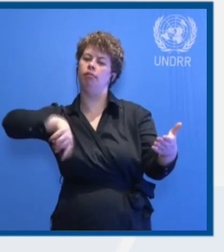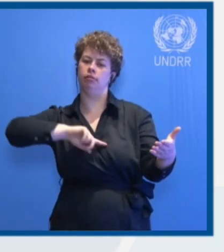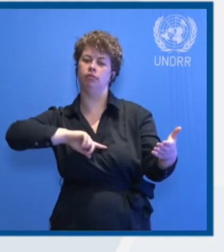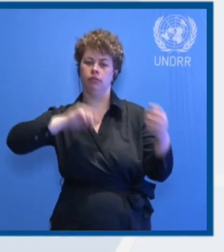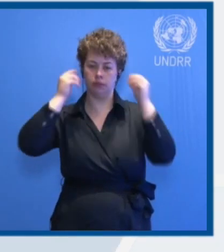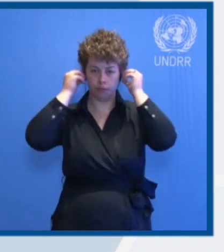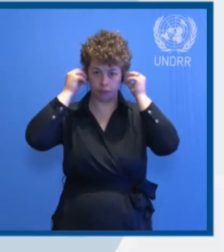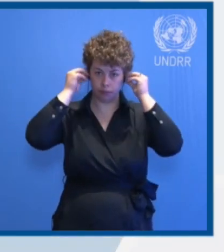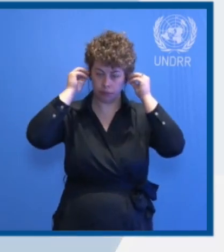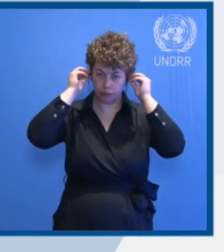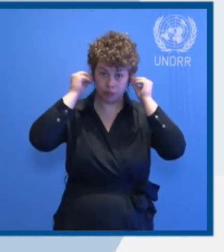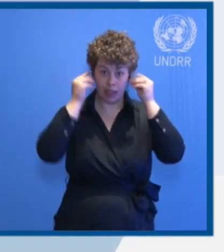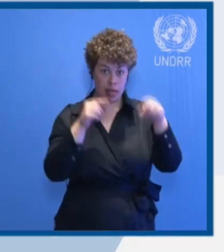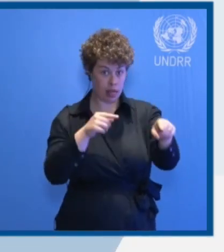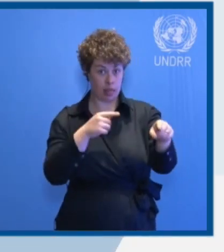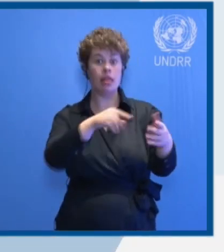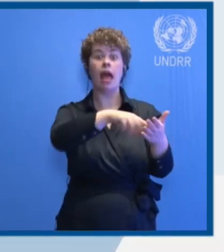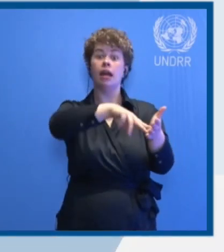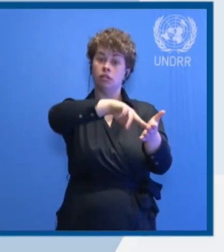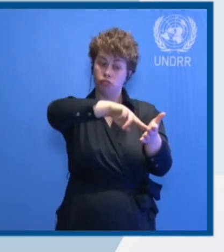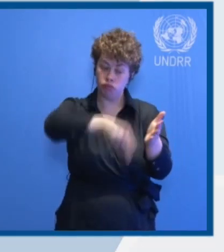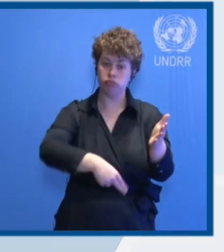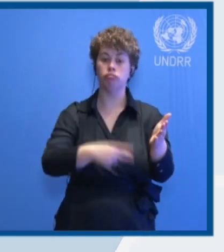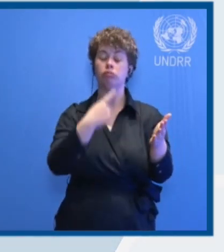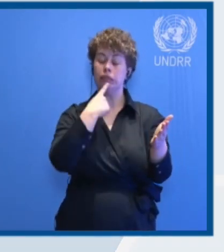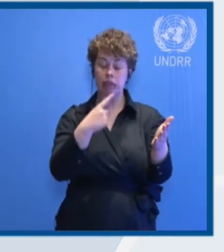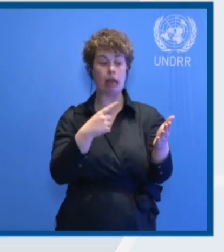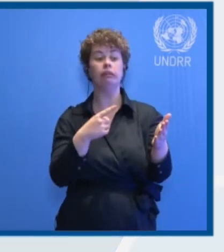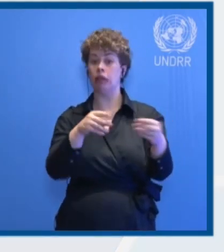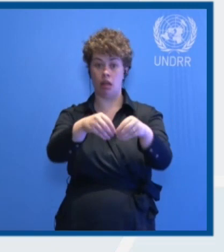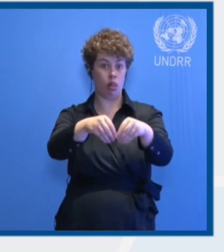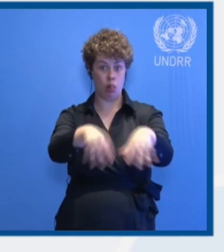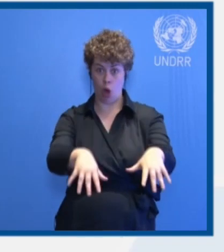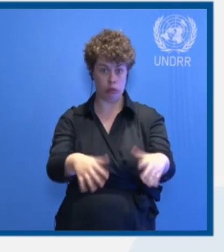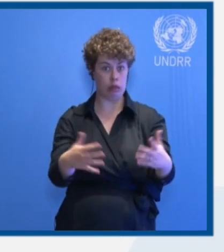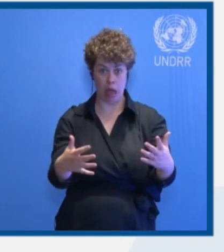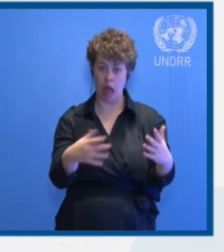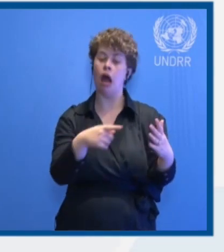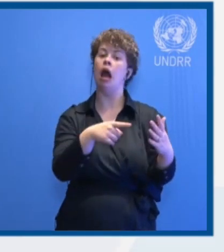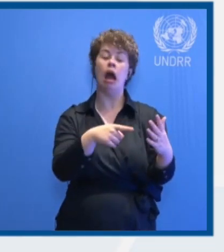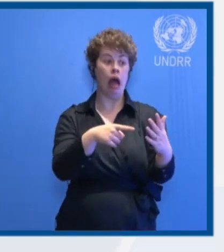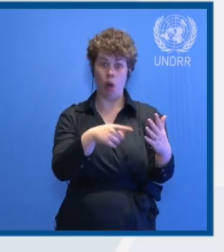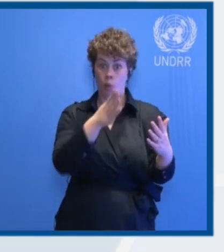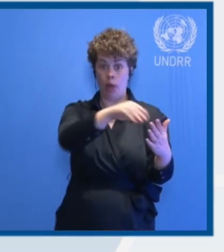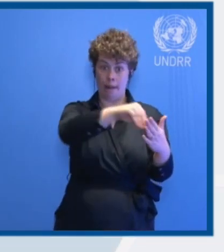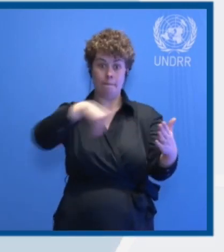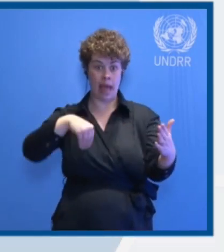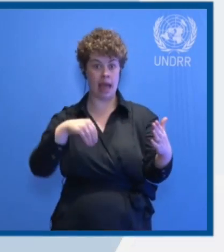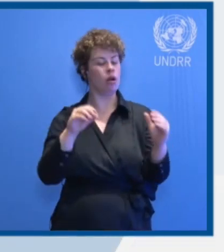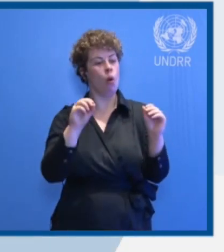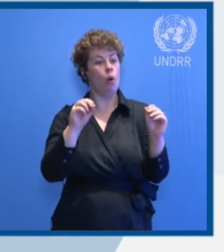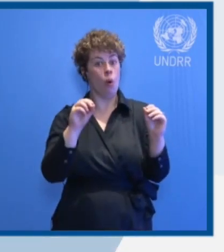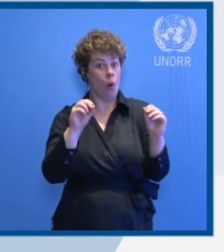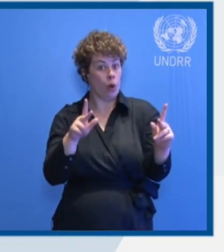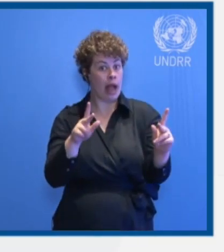loss guarantee allowed the portfolio overall to become A grade. And suddenly all the insurers and all the big